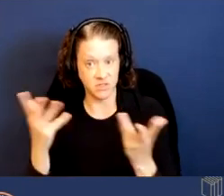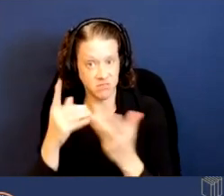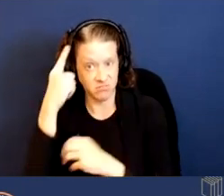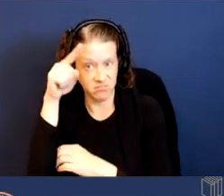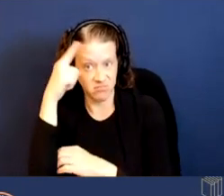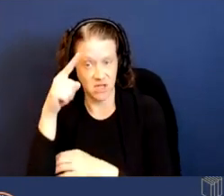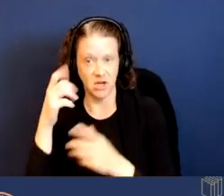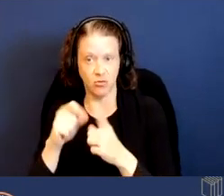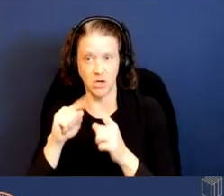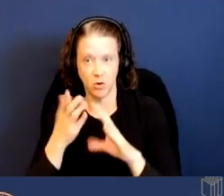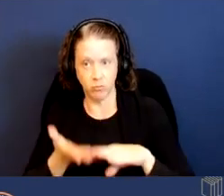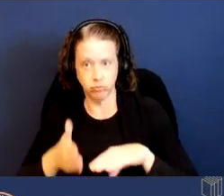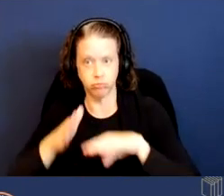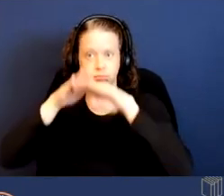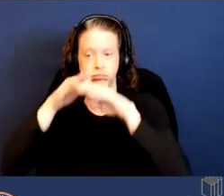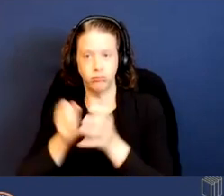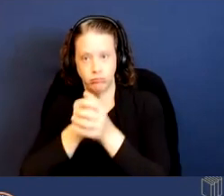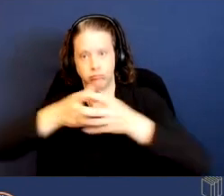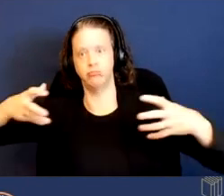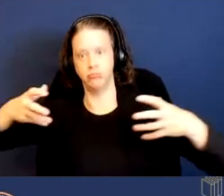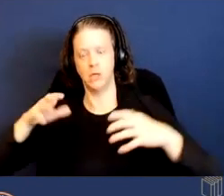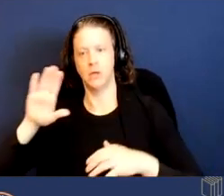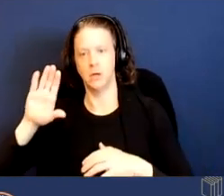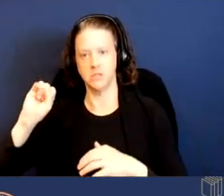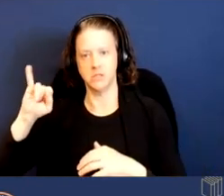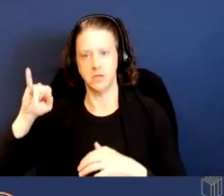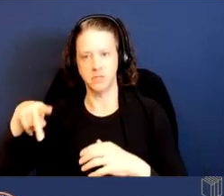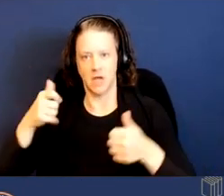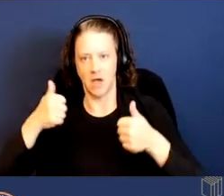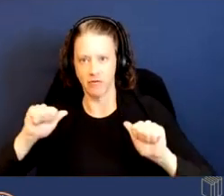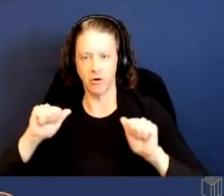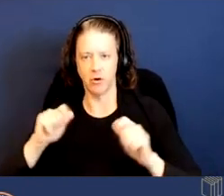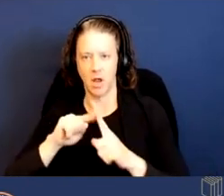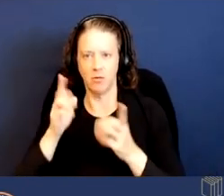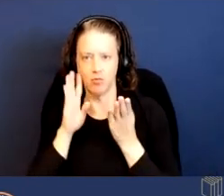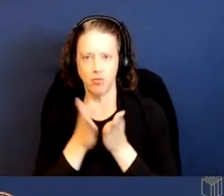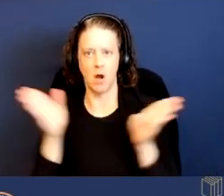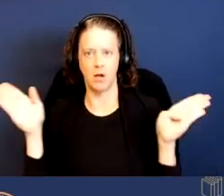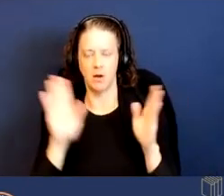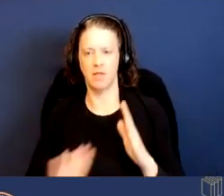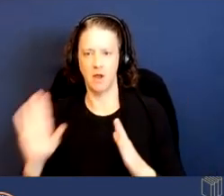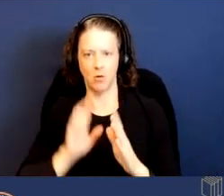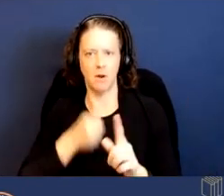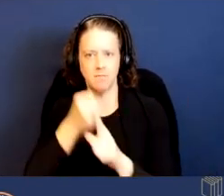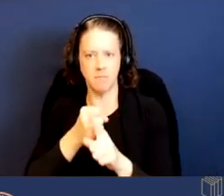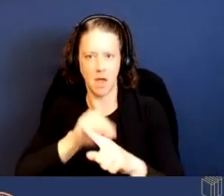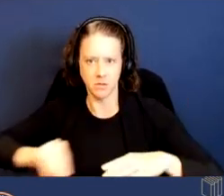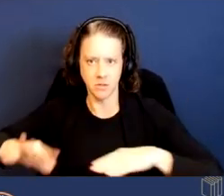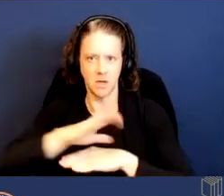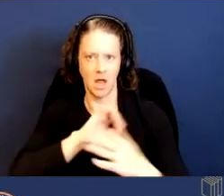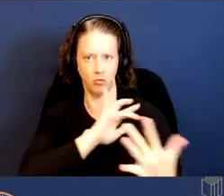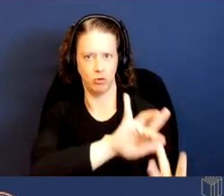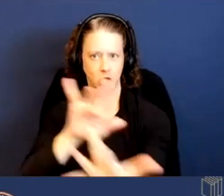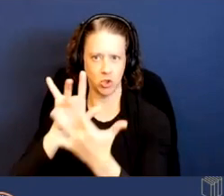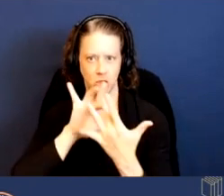think, scale up the efforts of SIP and sort of widen their impact and reach, so that additional